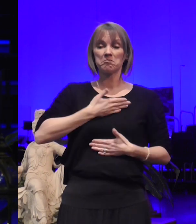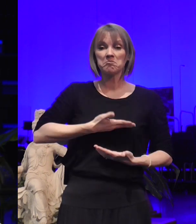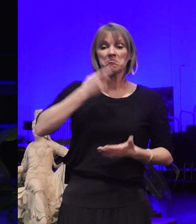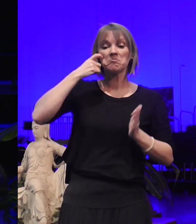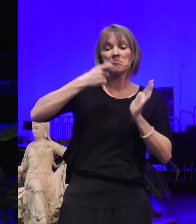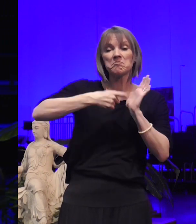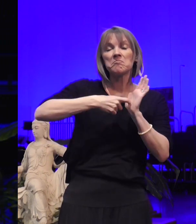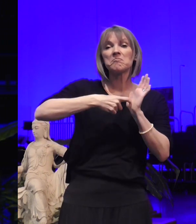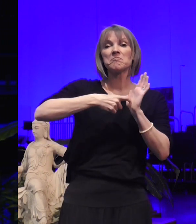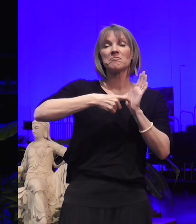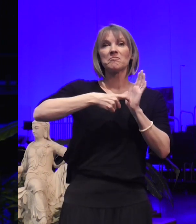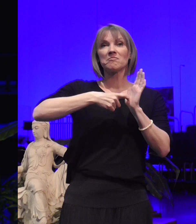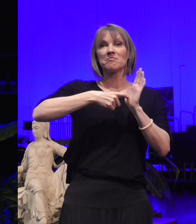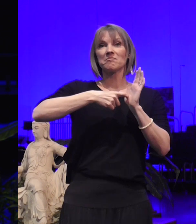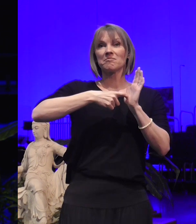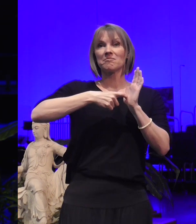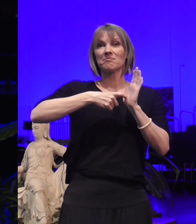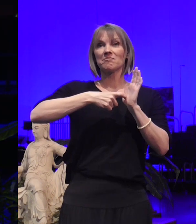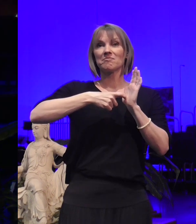to yourself